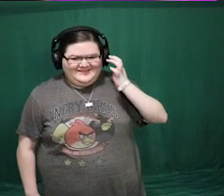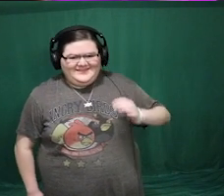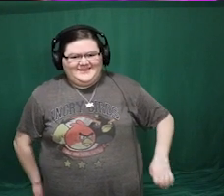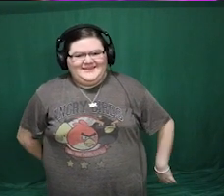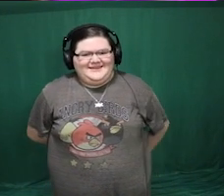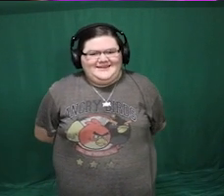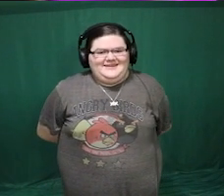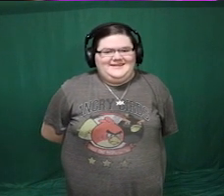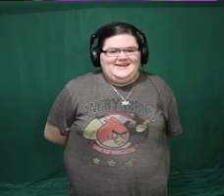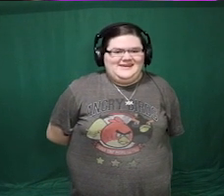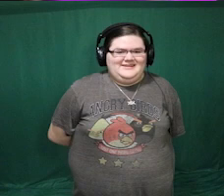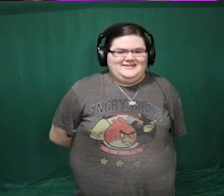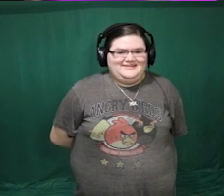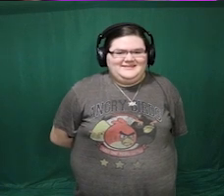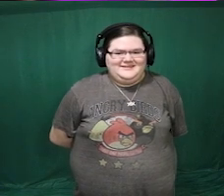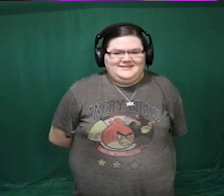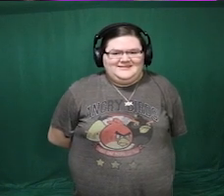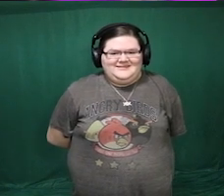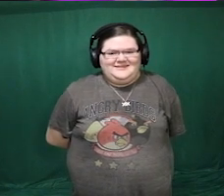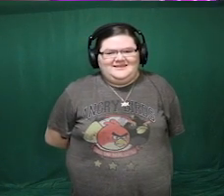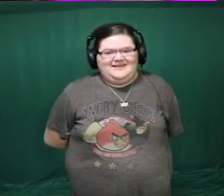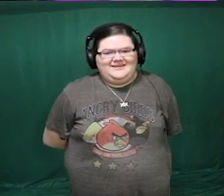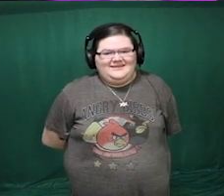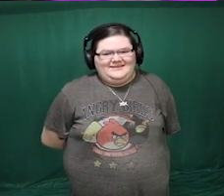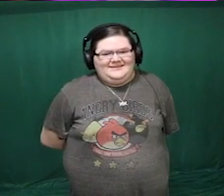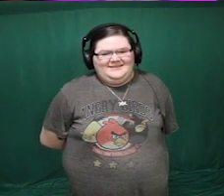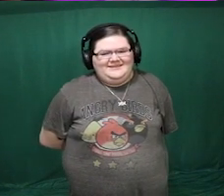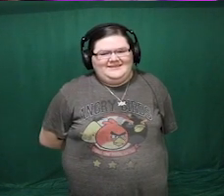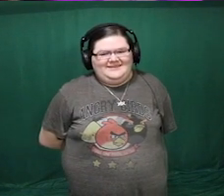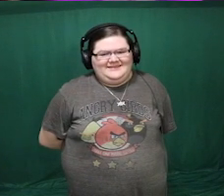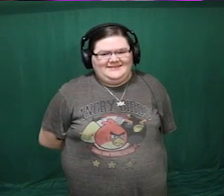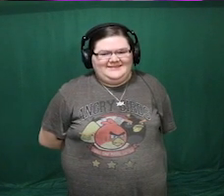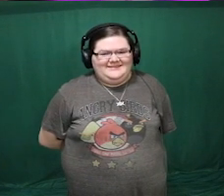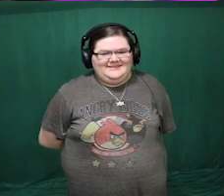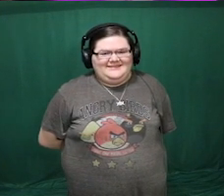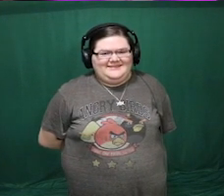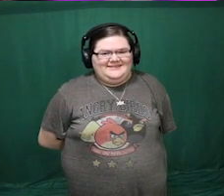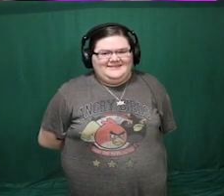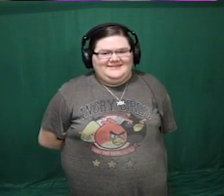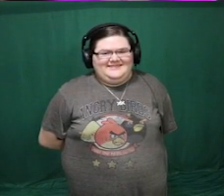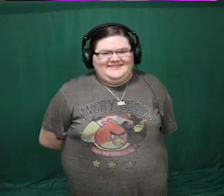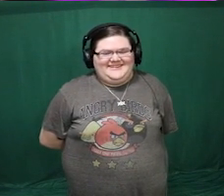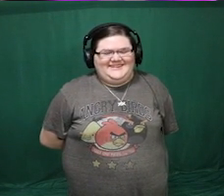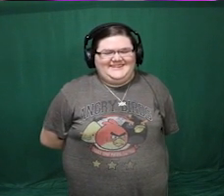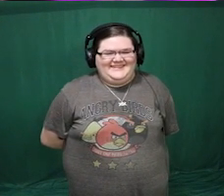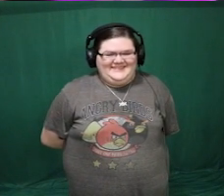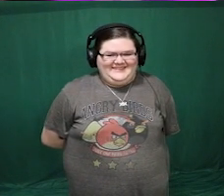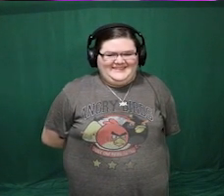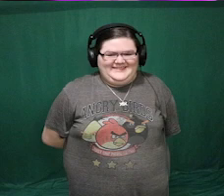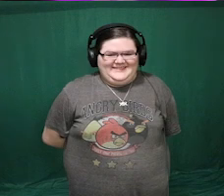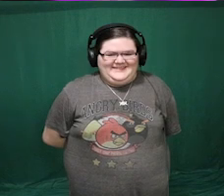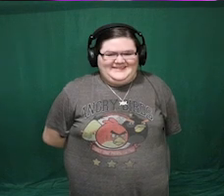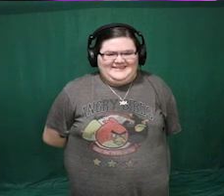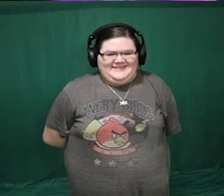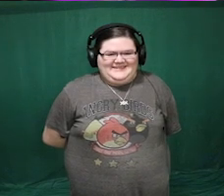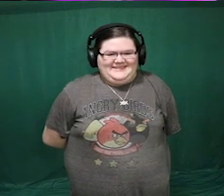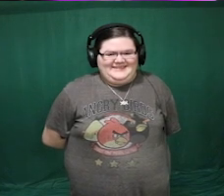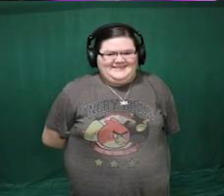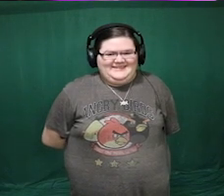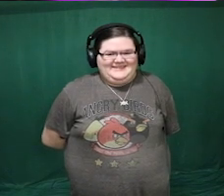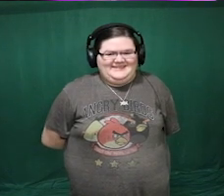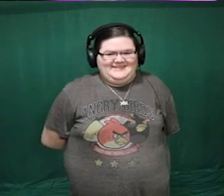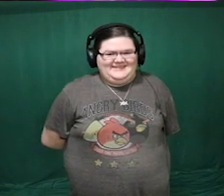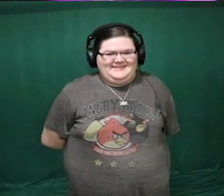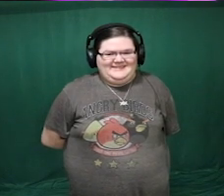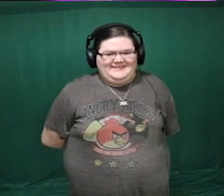Dickhead. Prick. No, oh, man. We're going to put entertainment, man. We actually... Oh, my goodness. I've lost four. Toby, bruv. I've